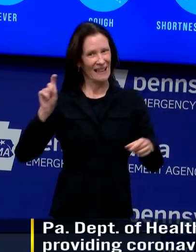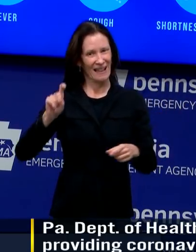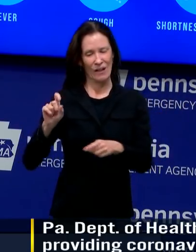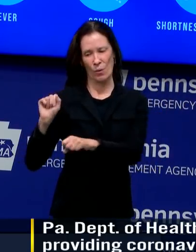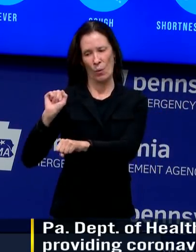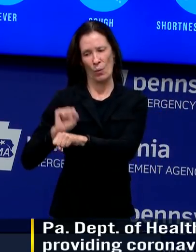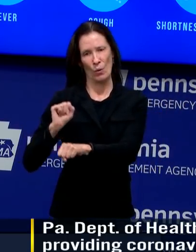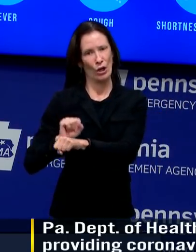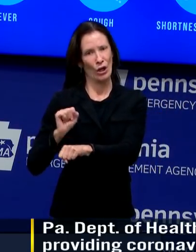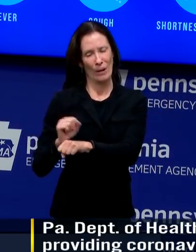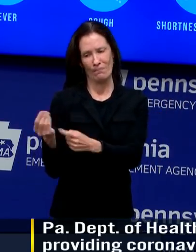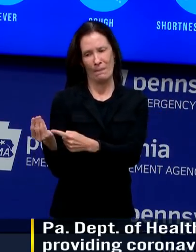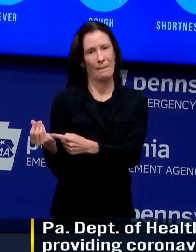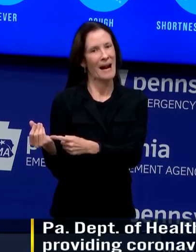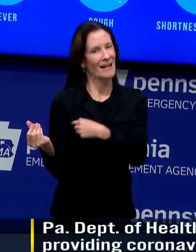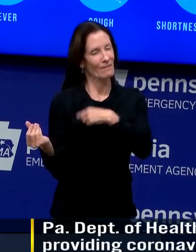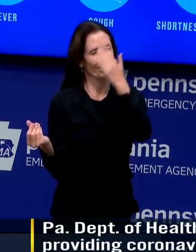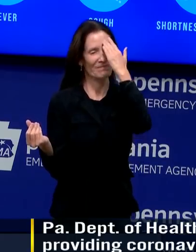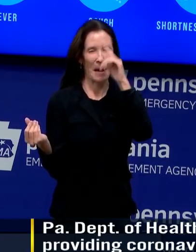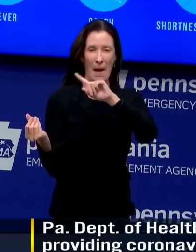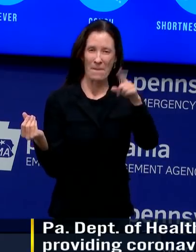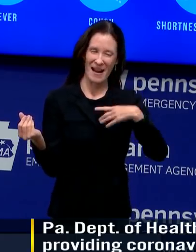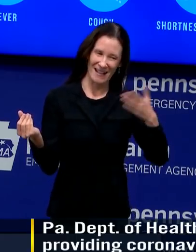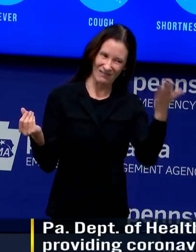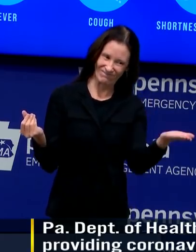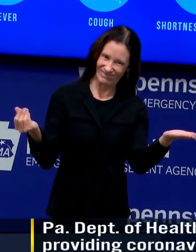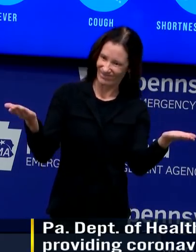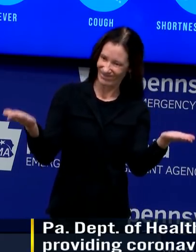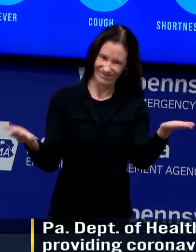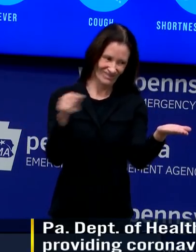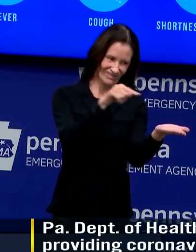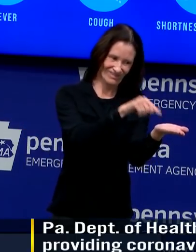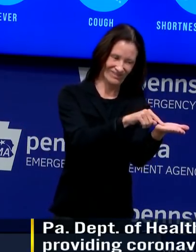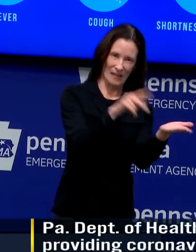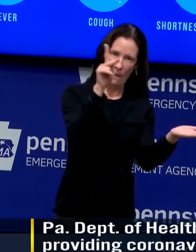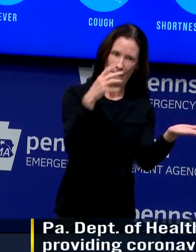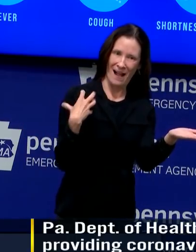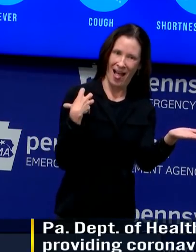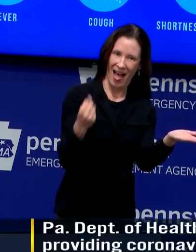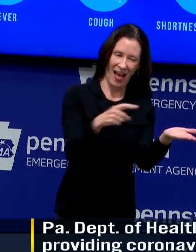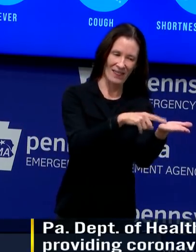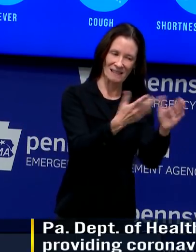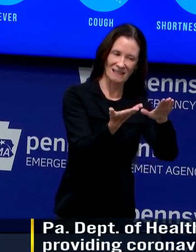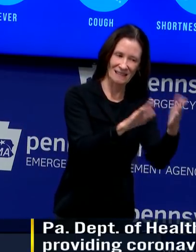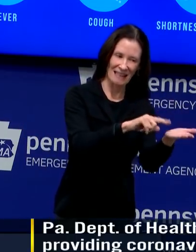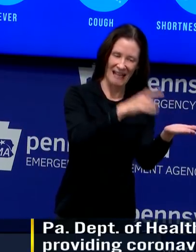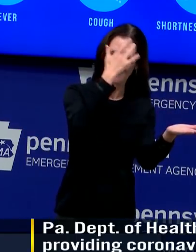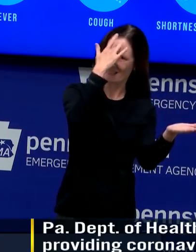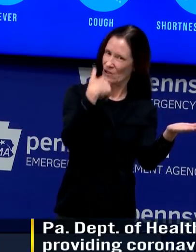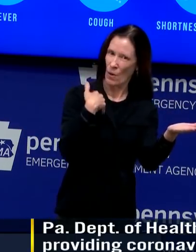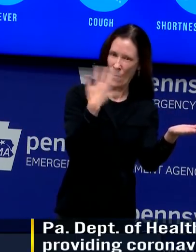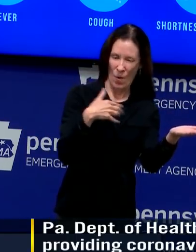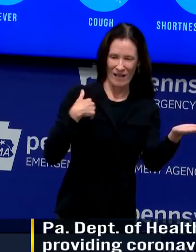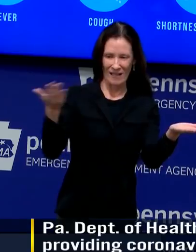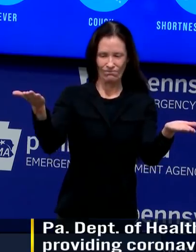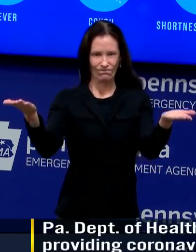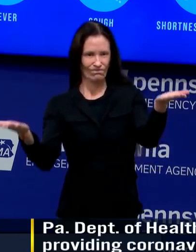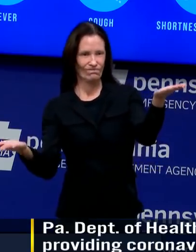does exactly that. The Department of Health is now working on ways to bolster our